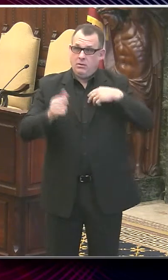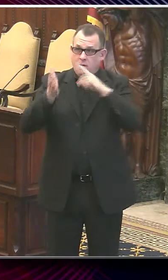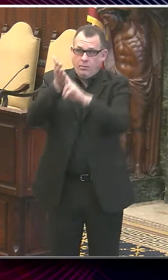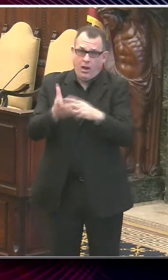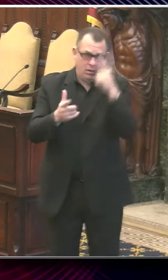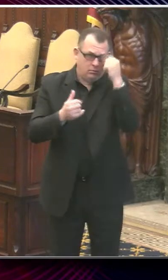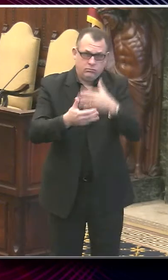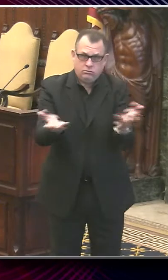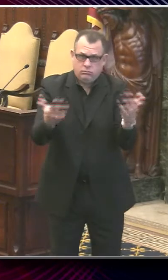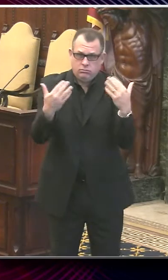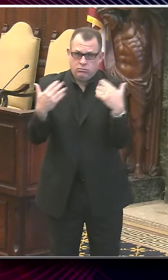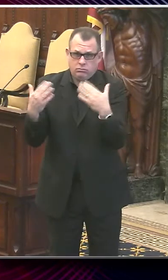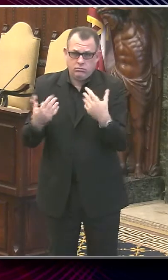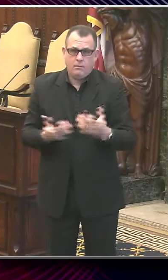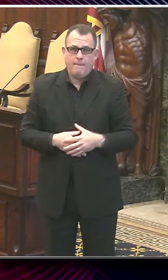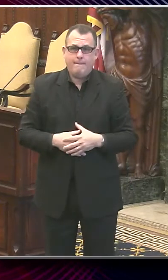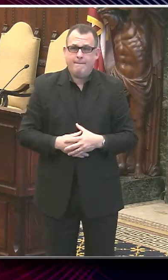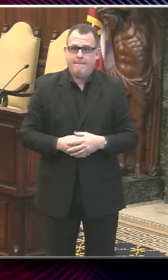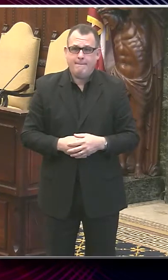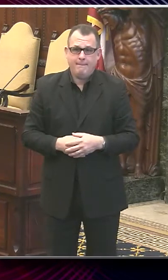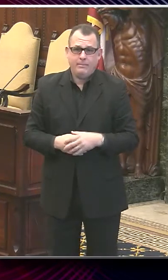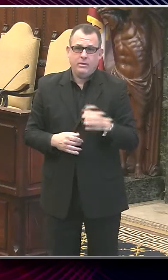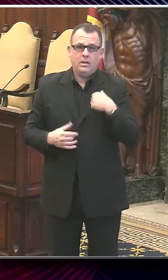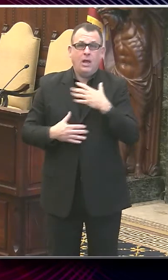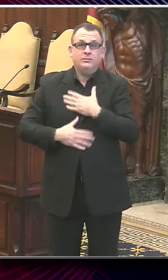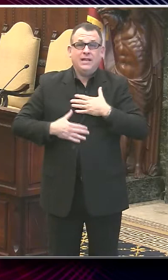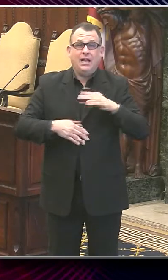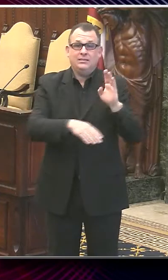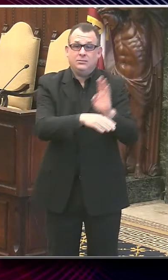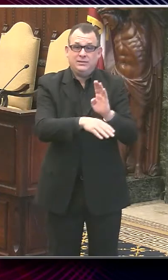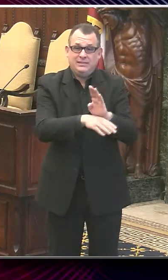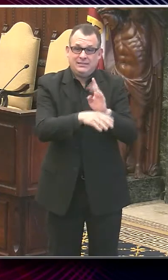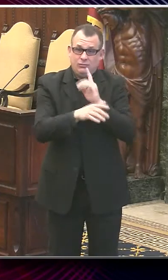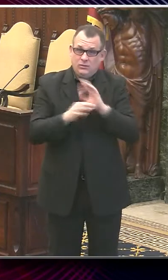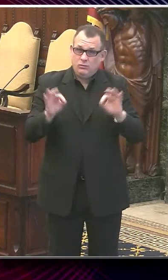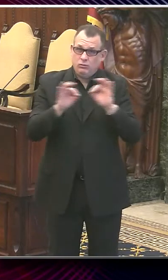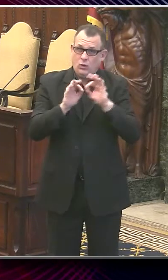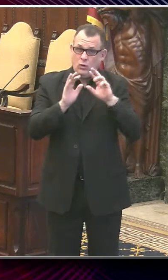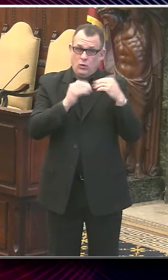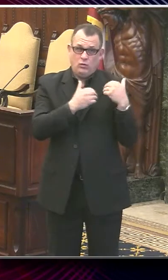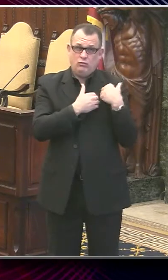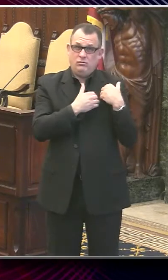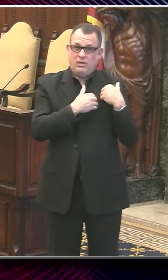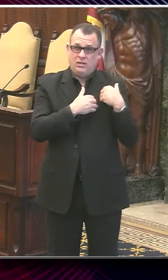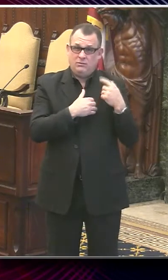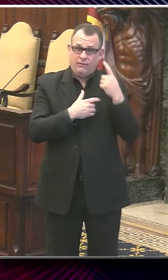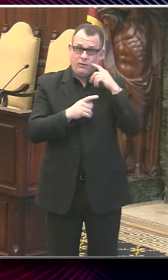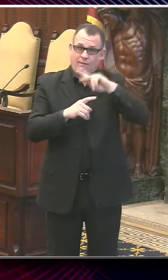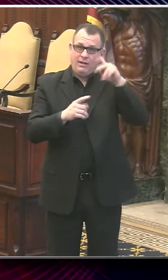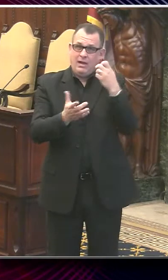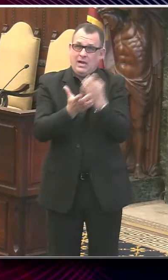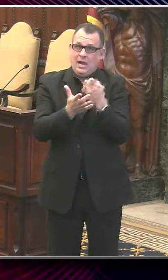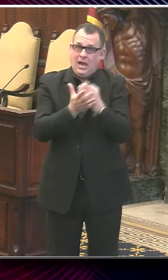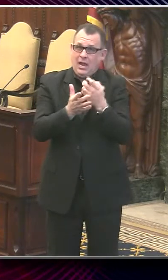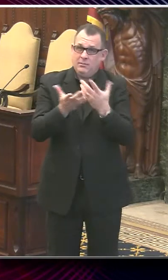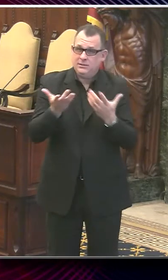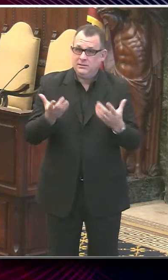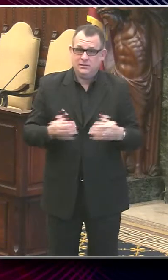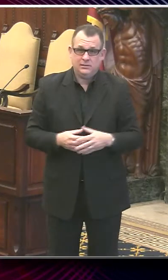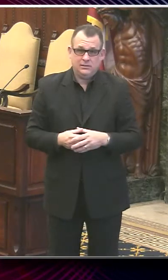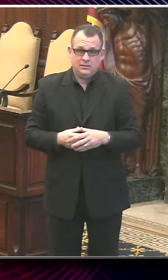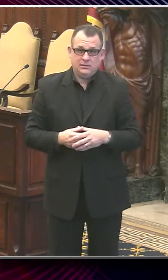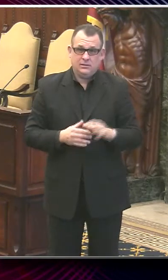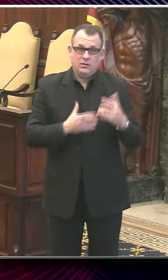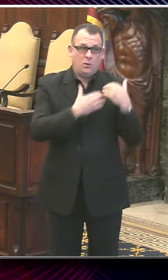will apply for funding. Hospitality businesses play a critical role in Philadelphia's economy, and given the burdens faced throughout this